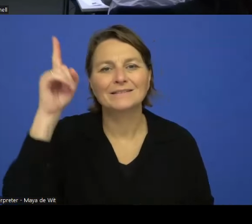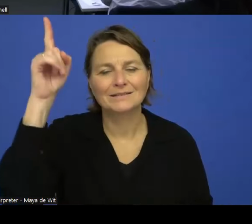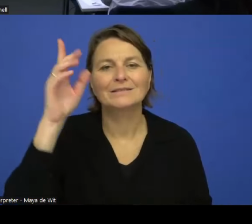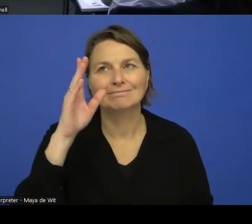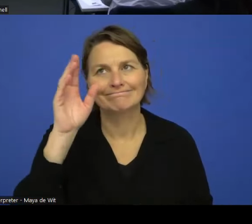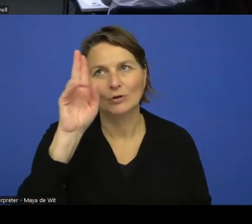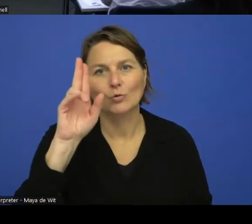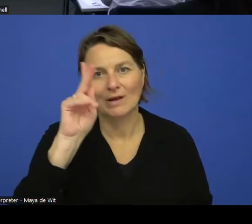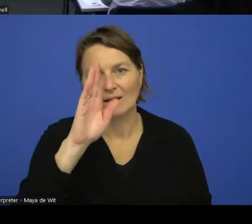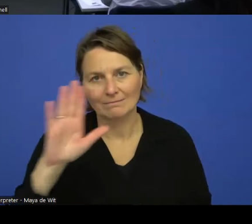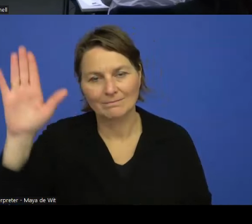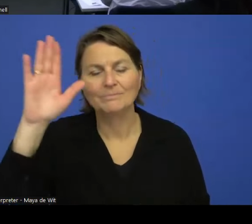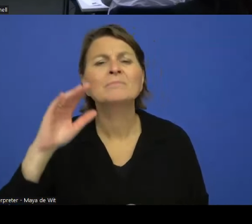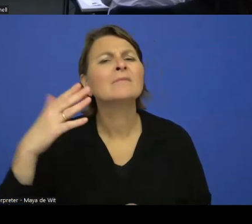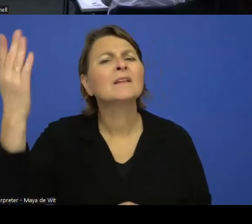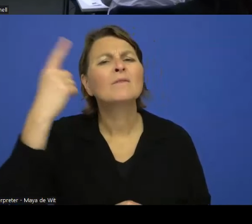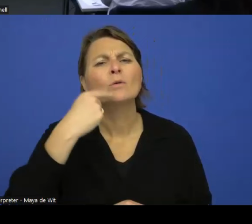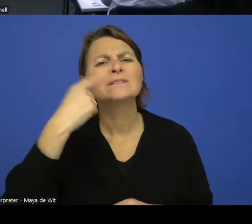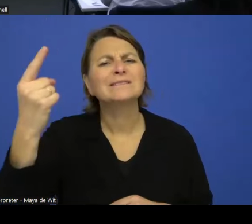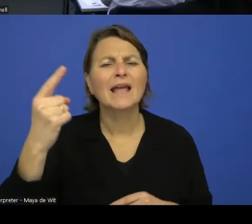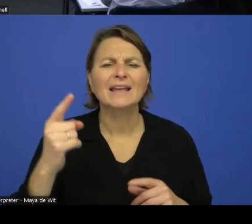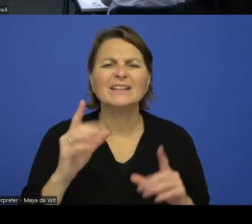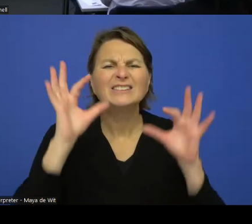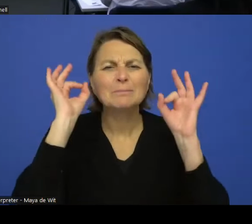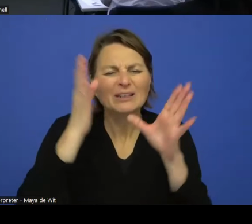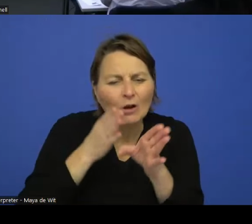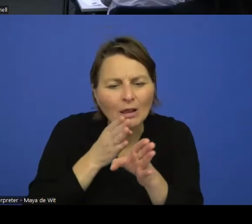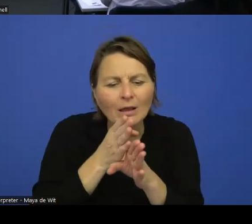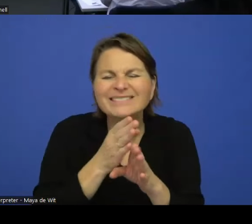everything, which drives me absolutely nuts because